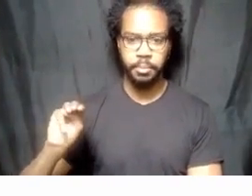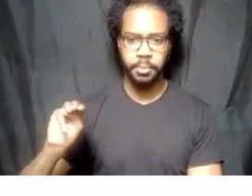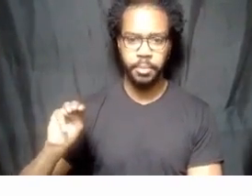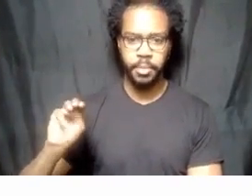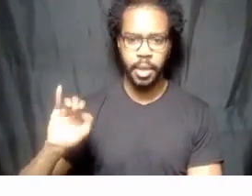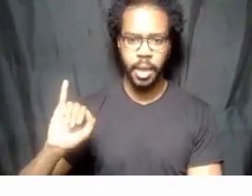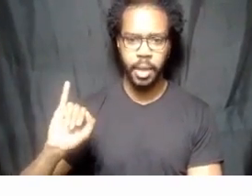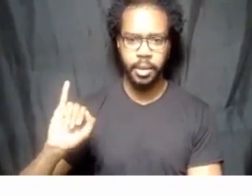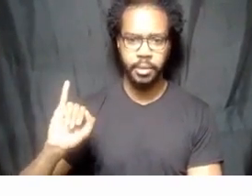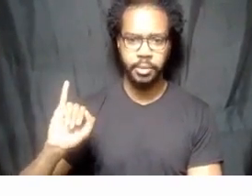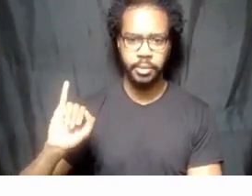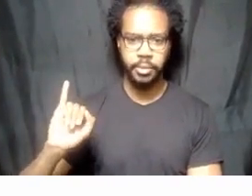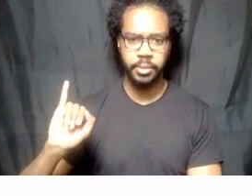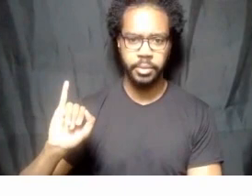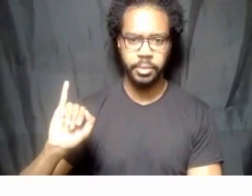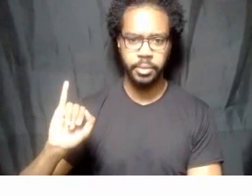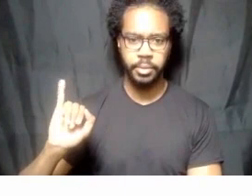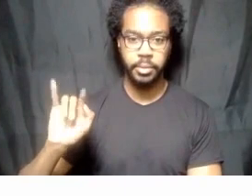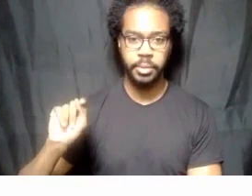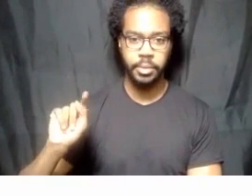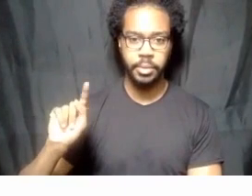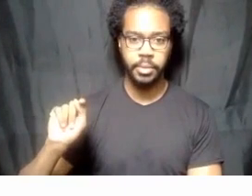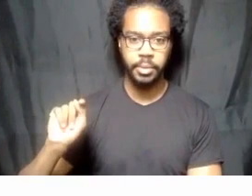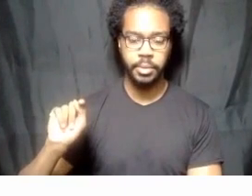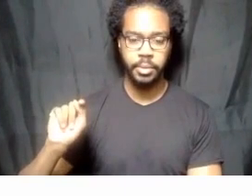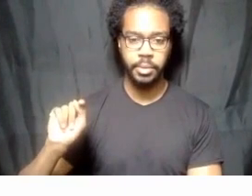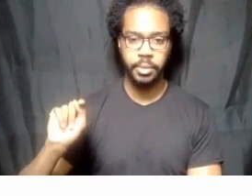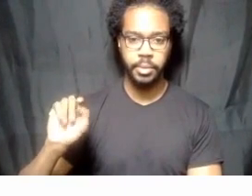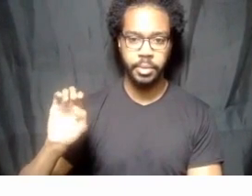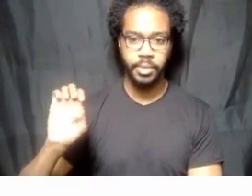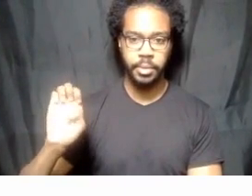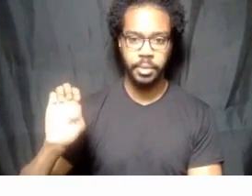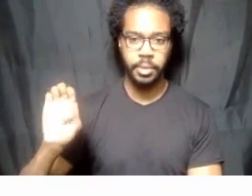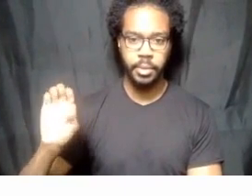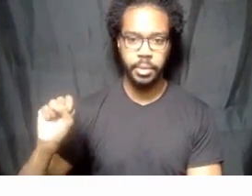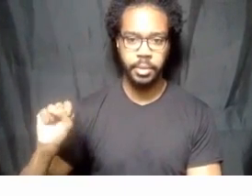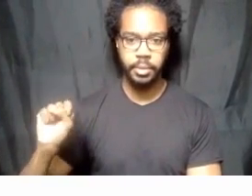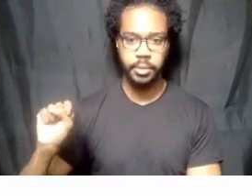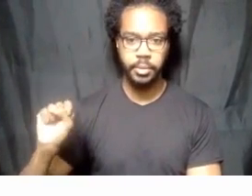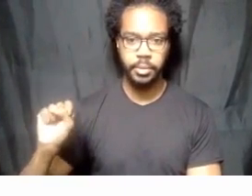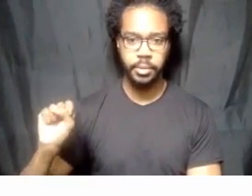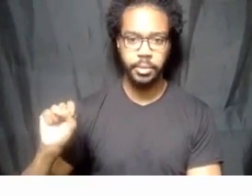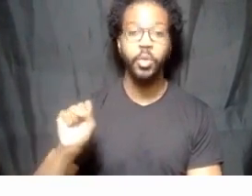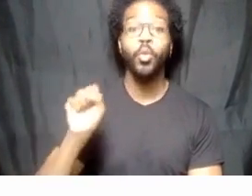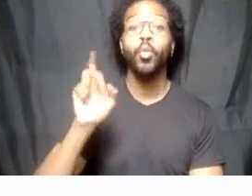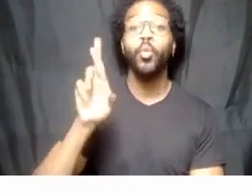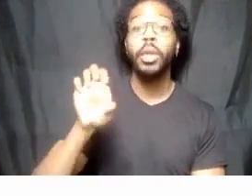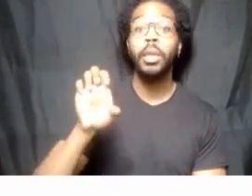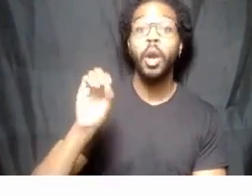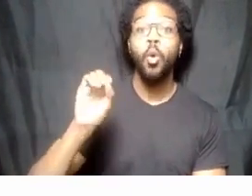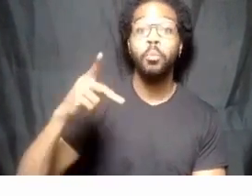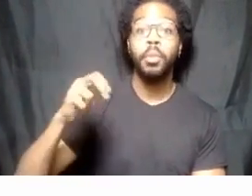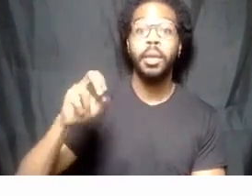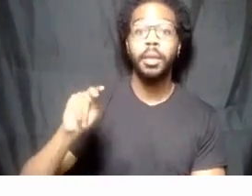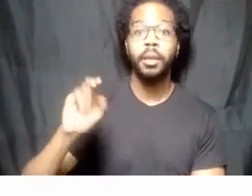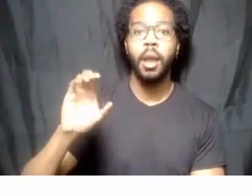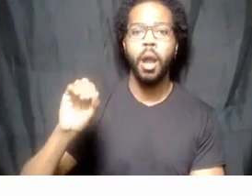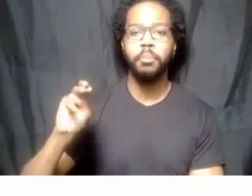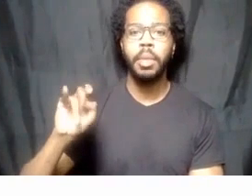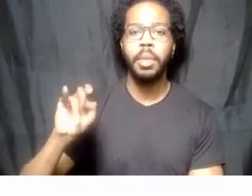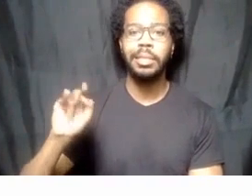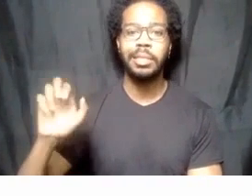I, T, T, E, E, S. That is reopen committees. And you will